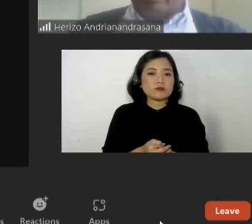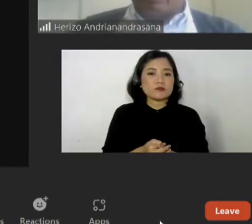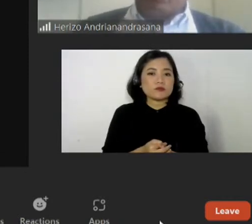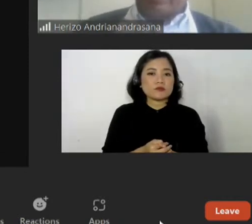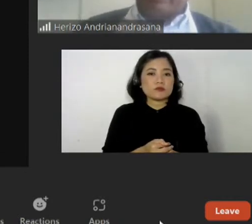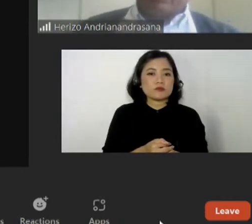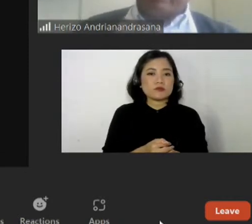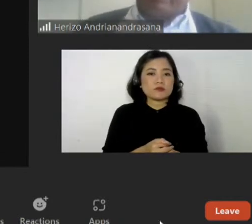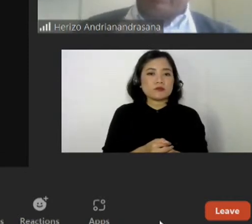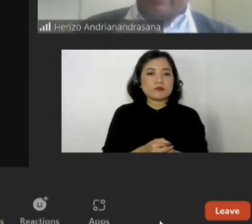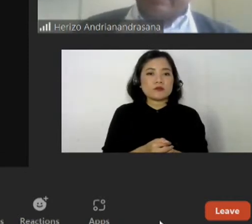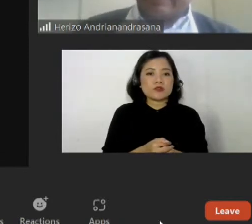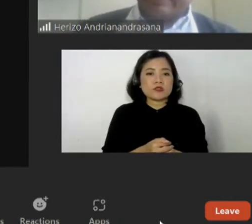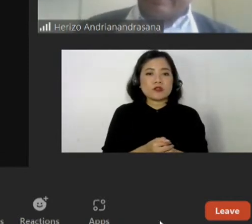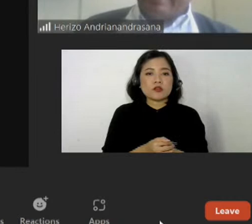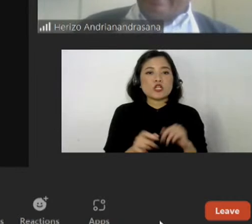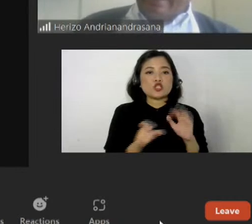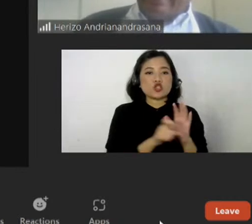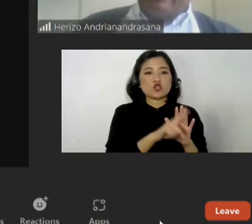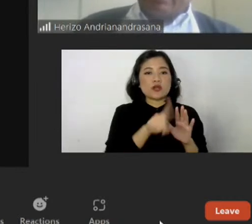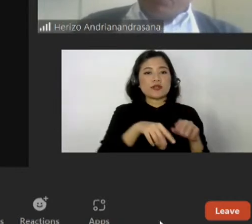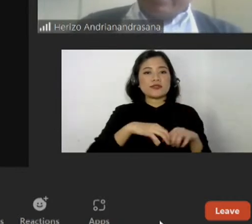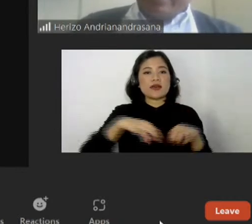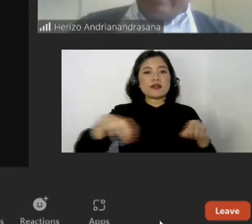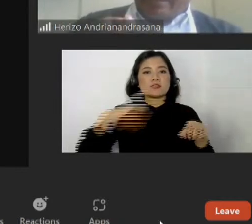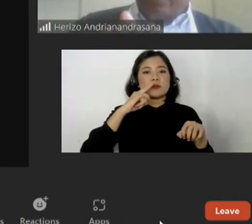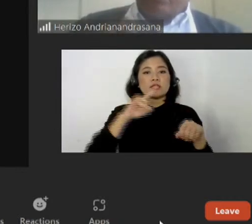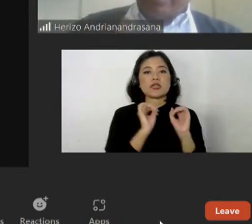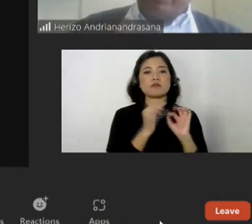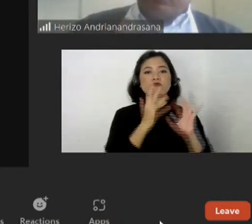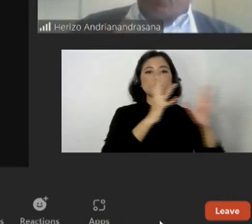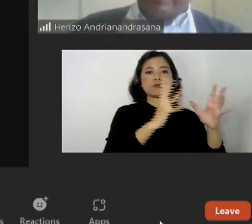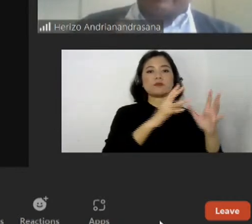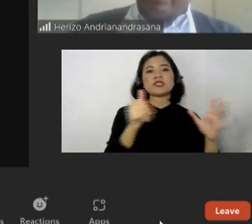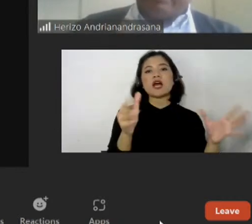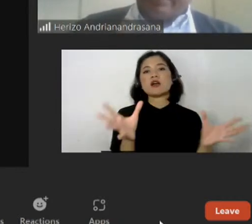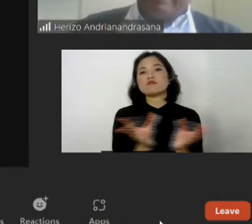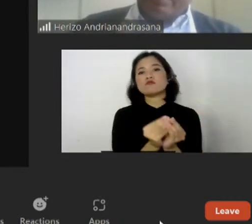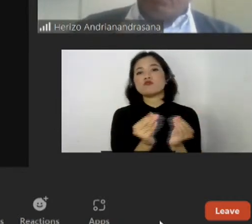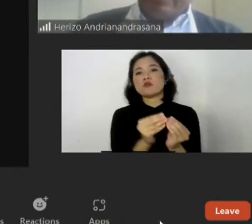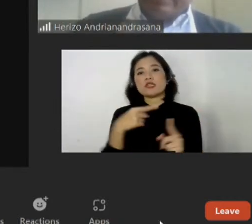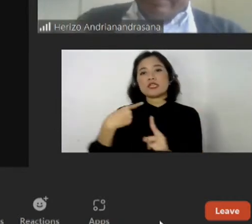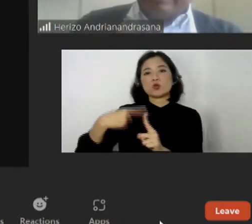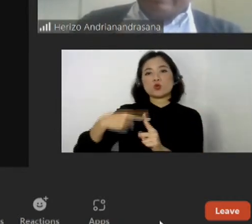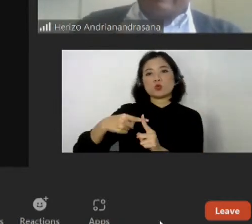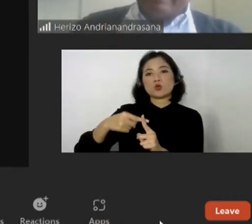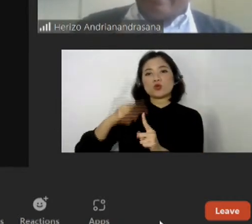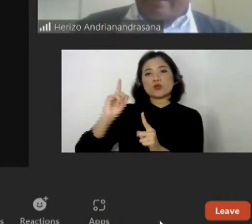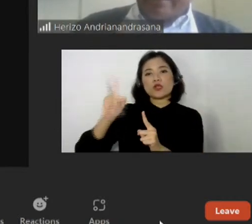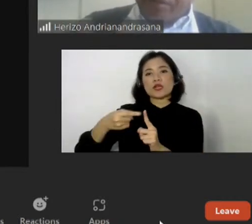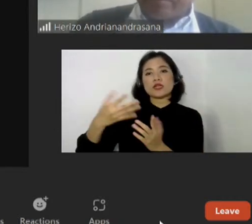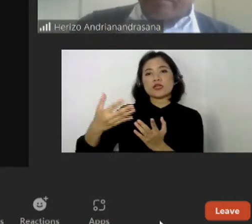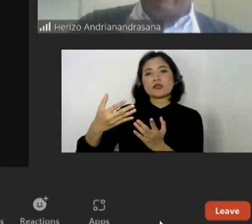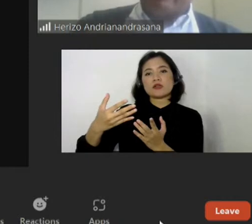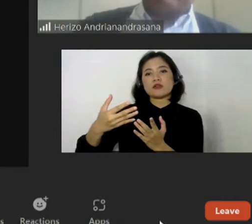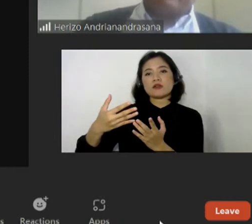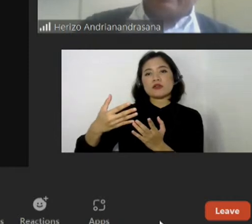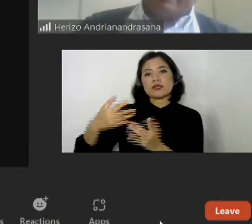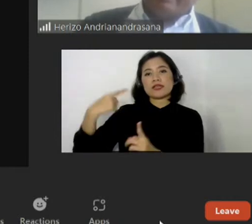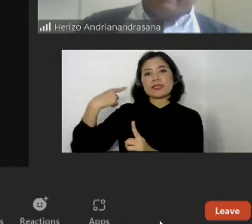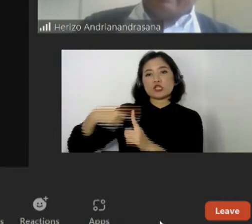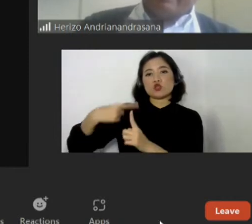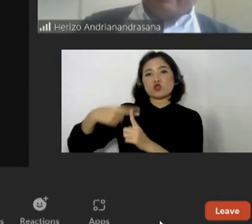showing around forest for 5 kilometers. And we can calculate the forest cover within each circle